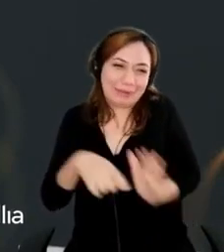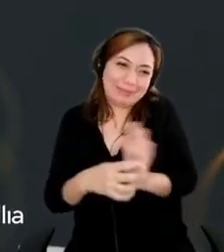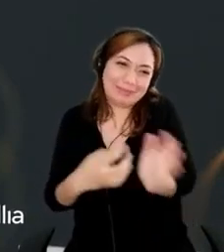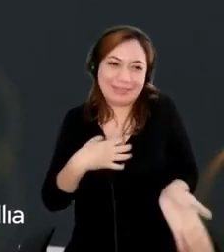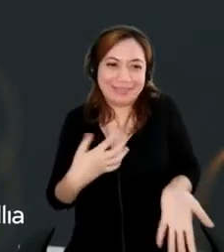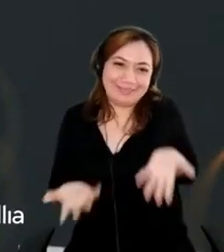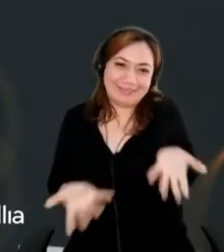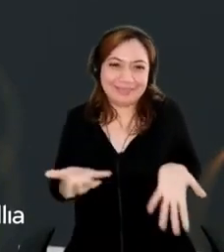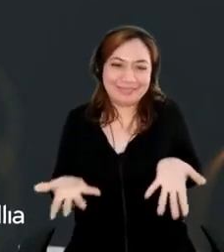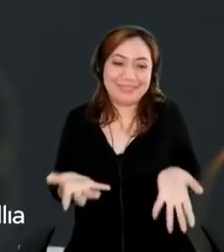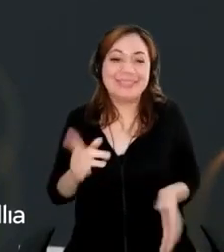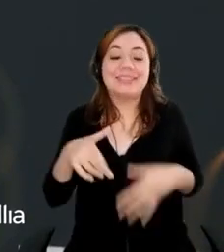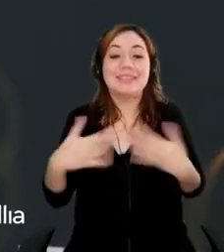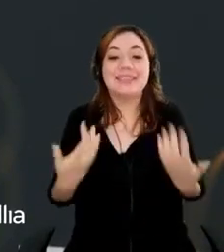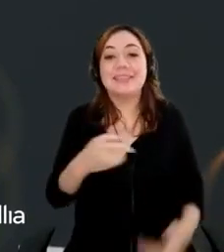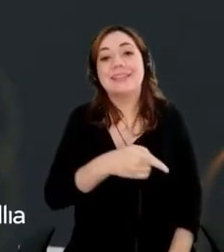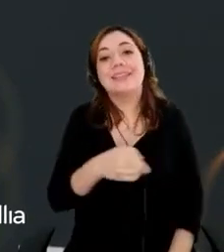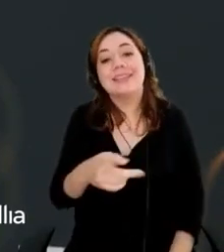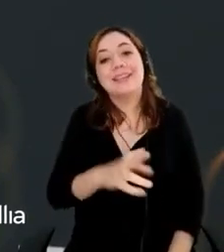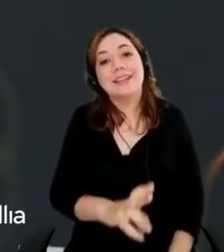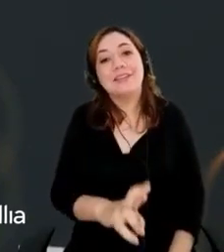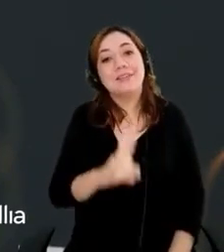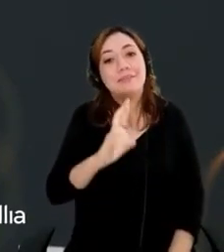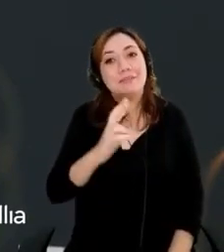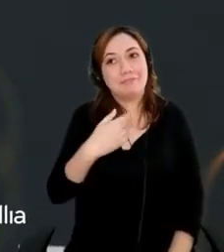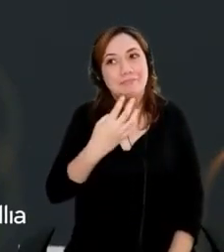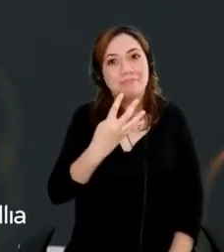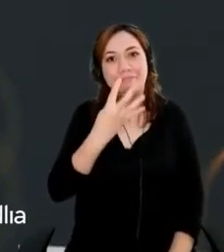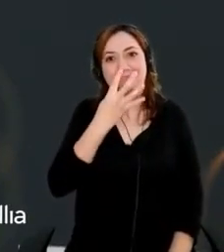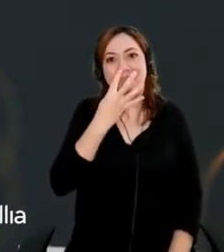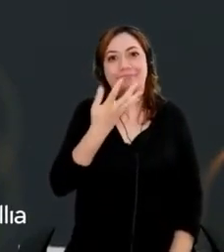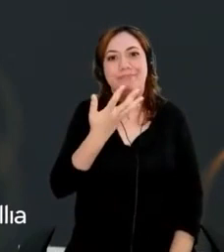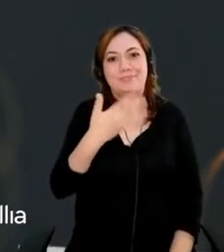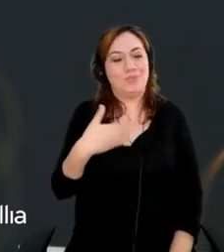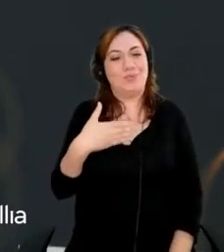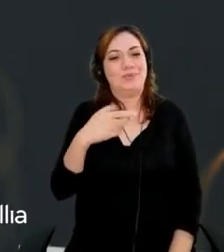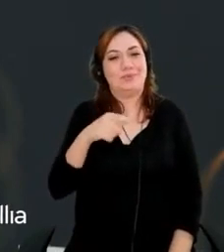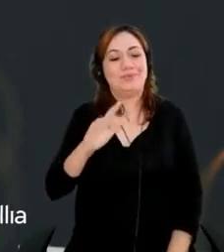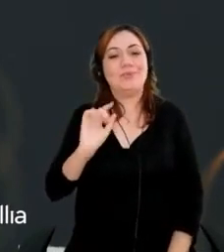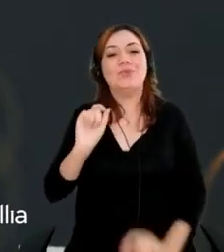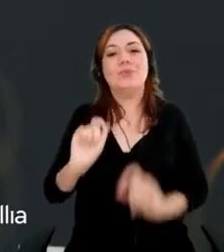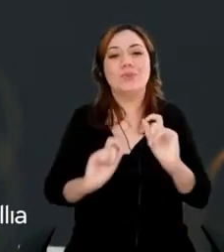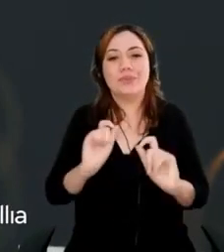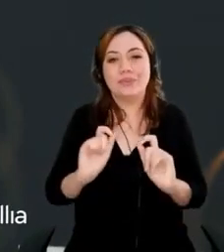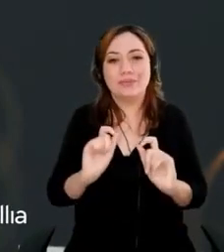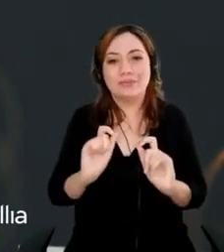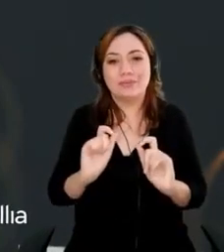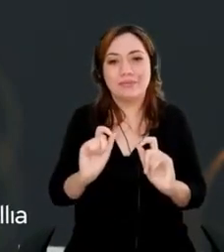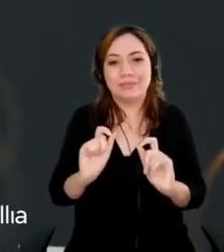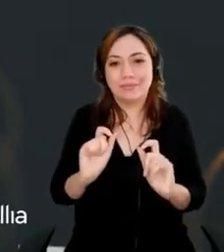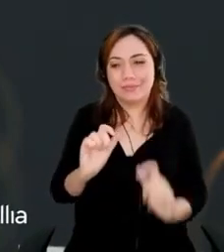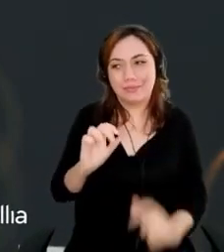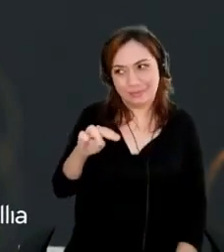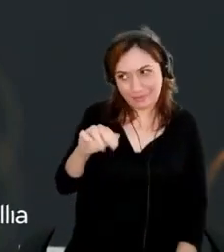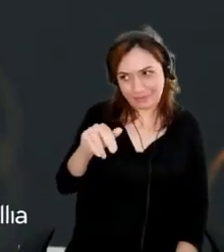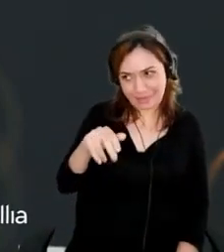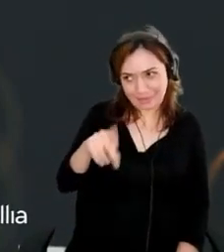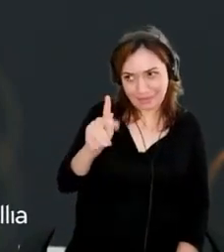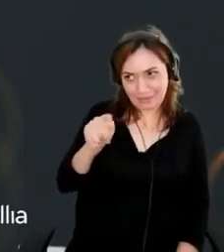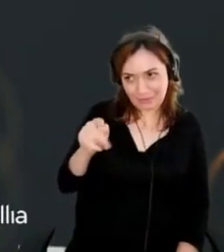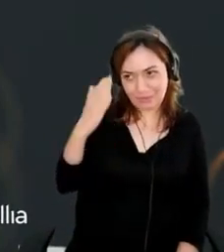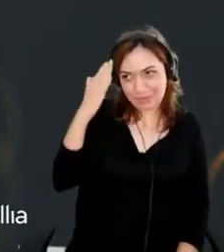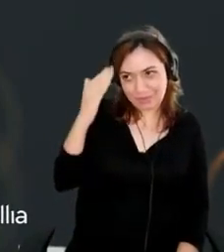The answer surprised me a little. The answer was, Mark, do you know how hard it is to